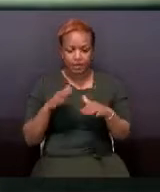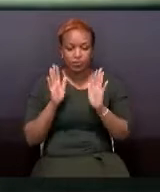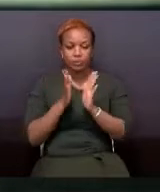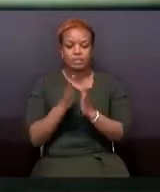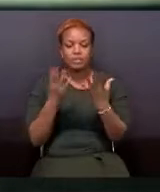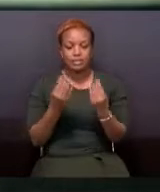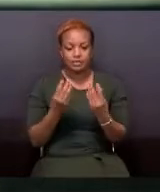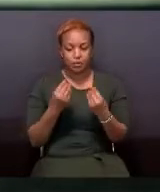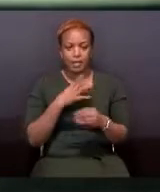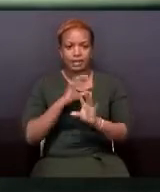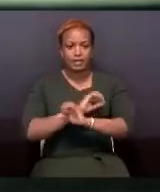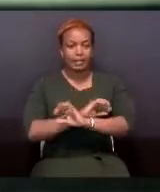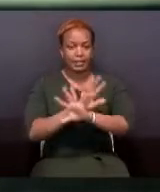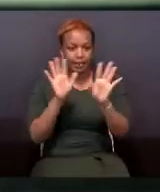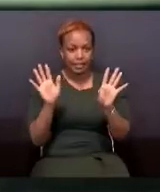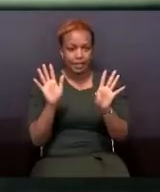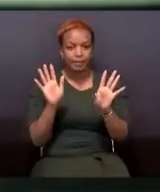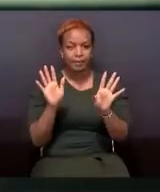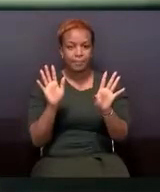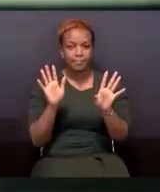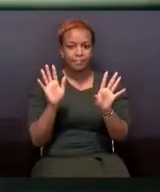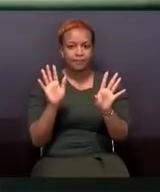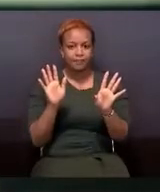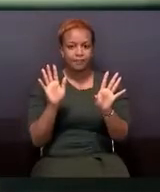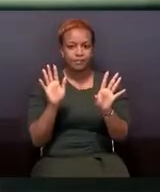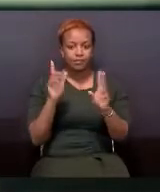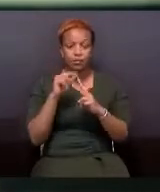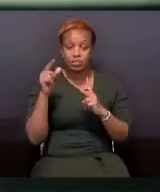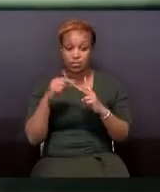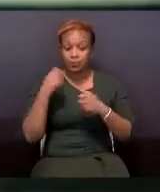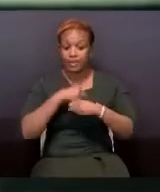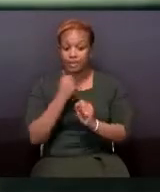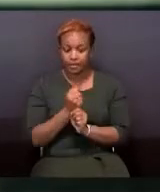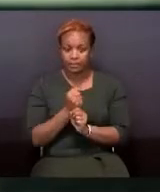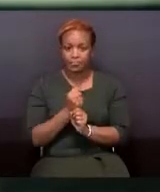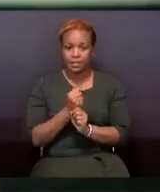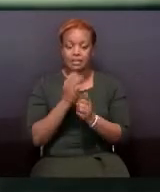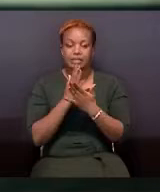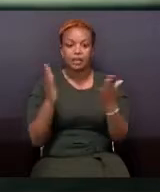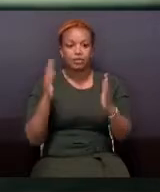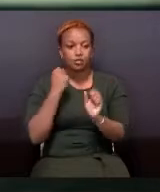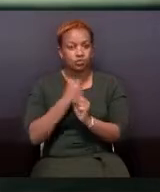a very clear particular choice to make and something to do.